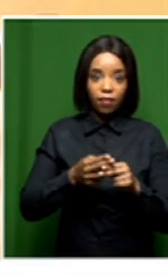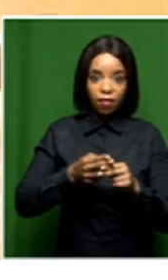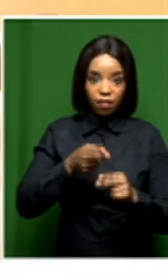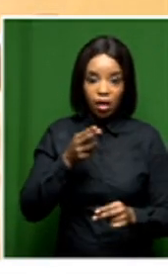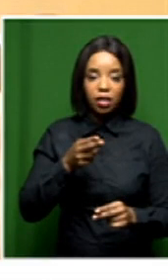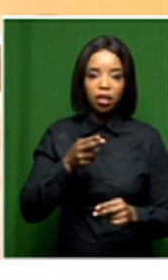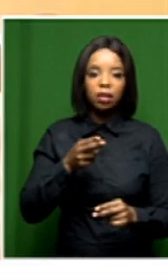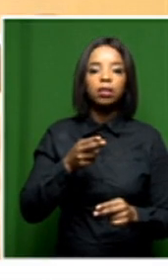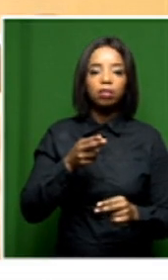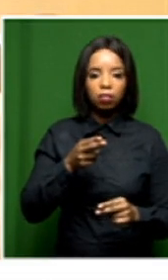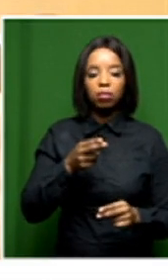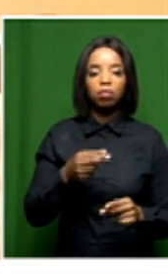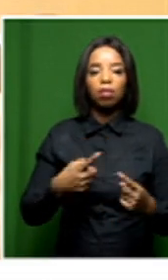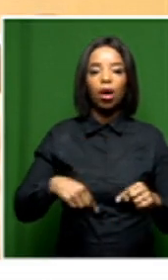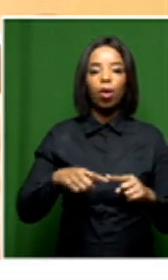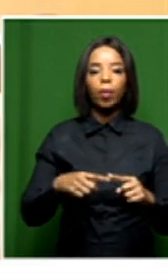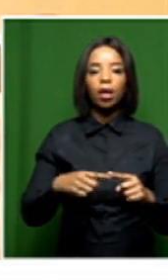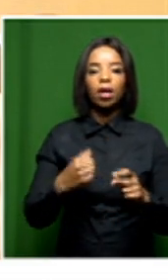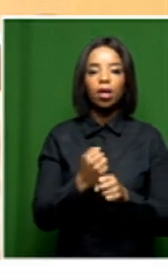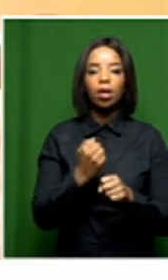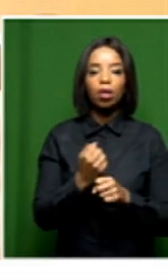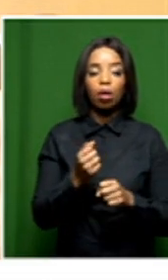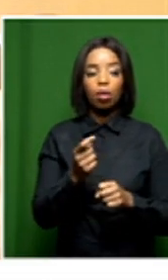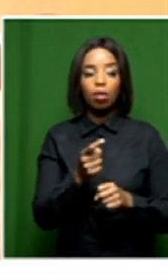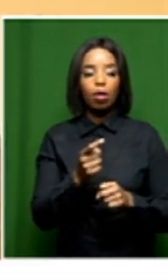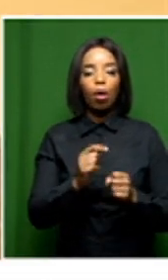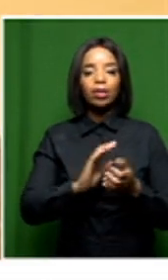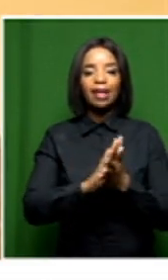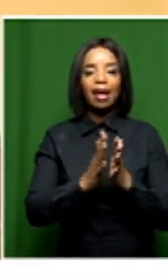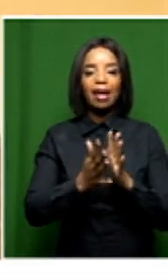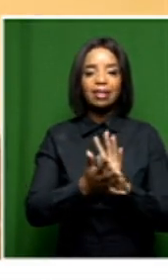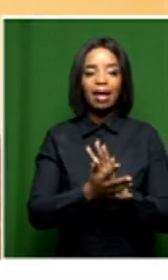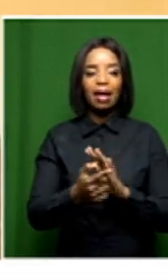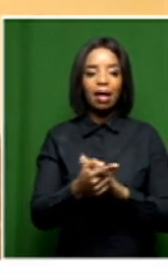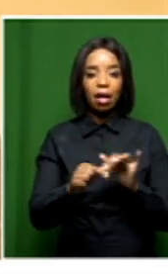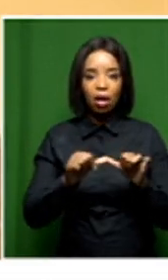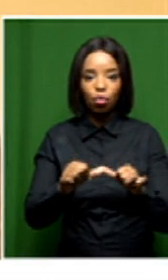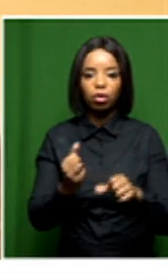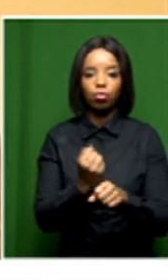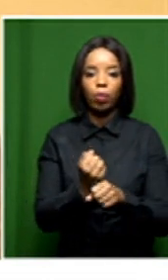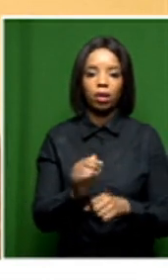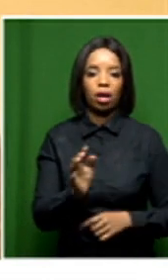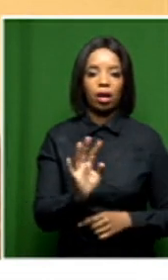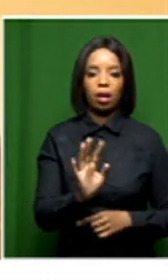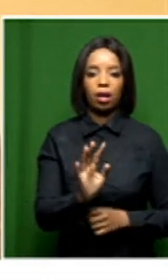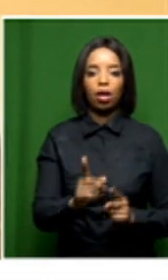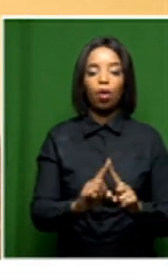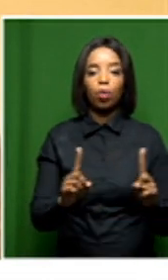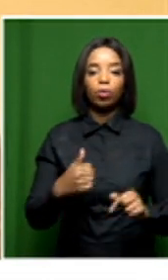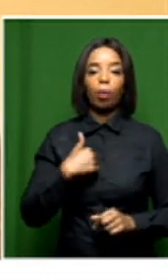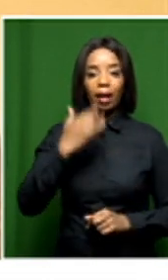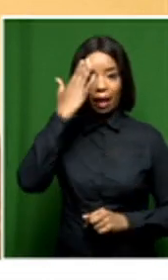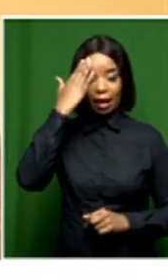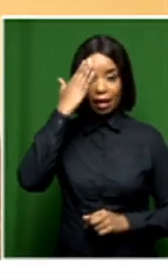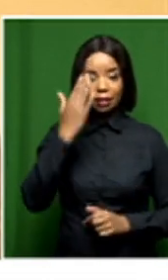you working for the South African Social Security Agency. But I'm sure myself and you know very well that when you